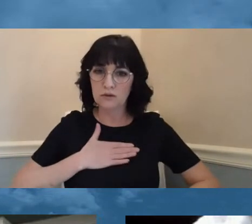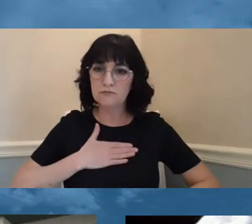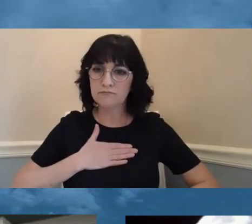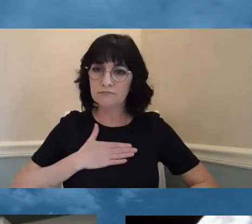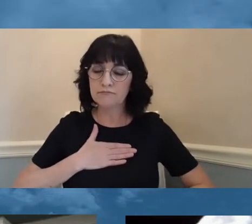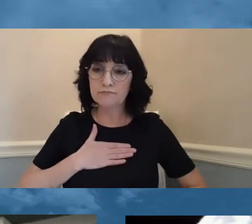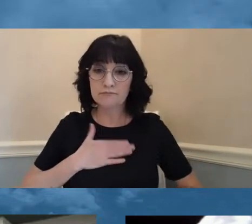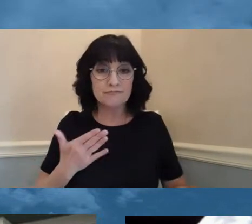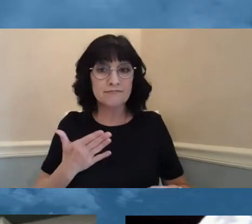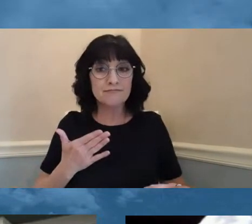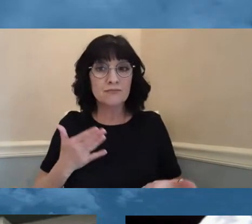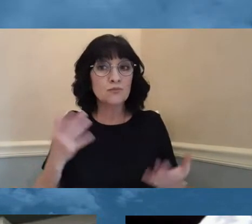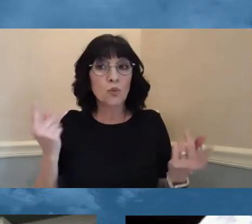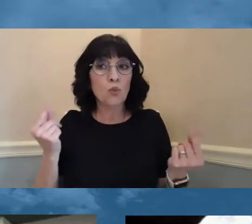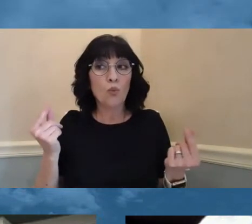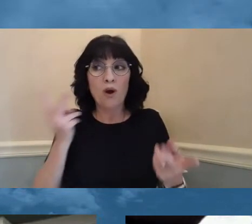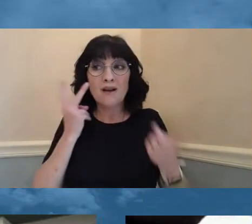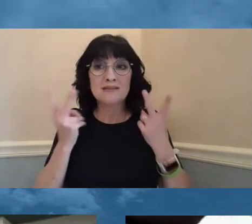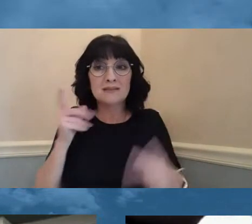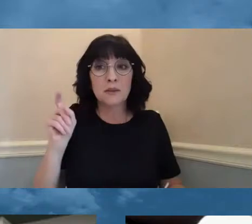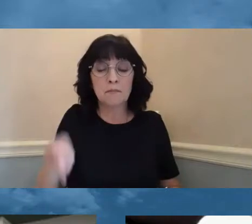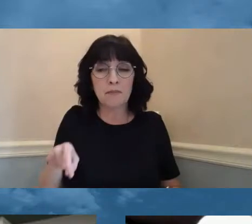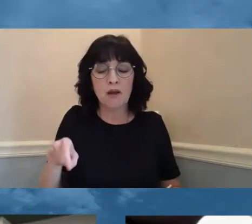better, from my perspective.